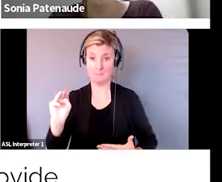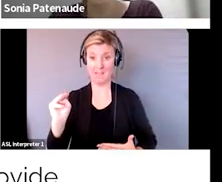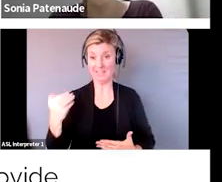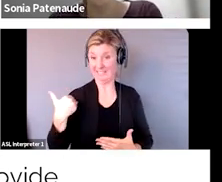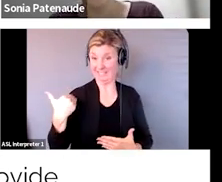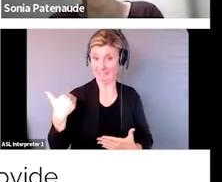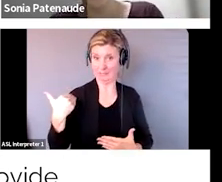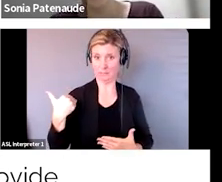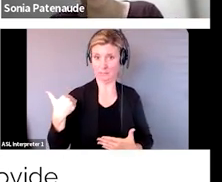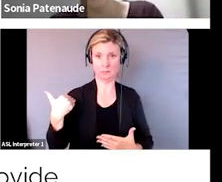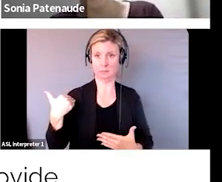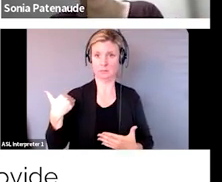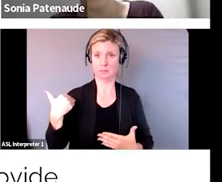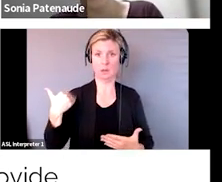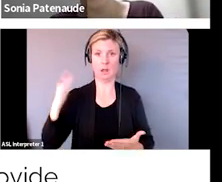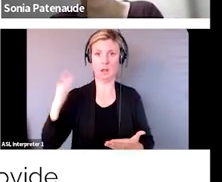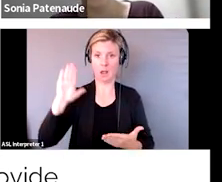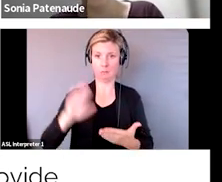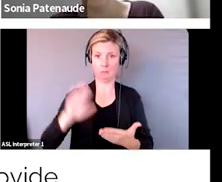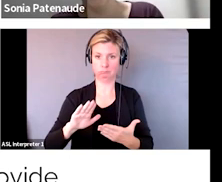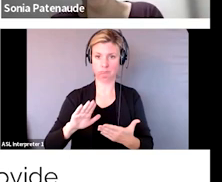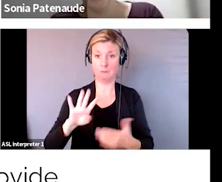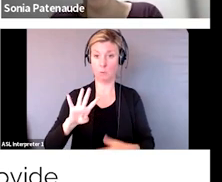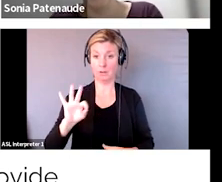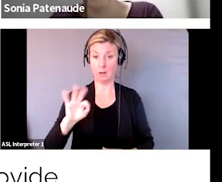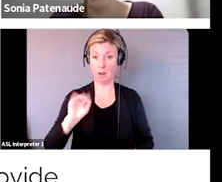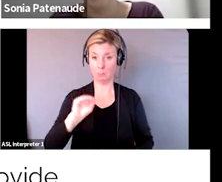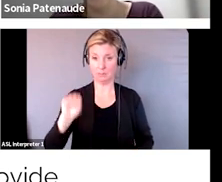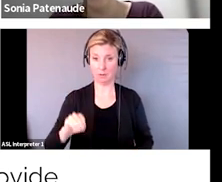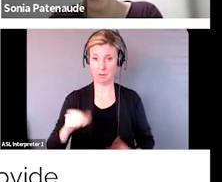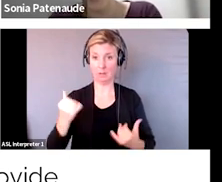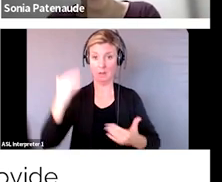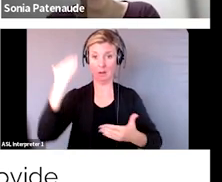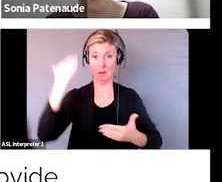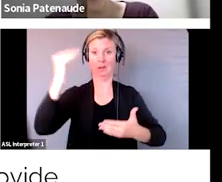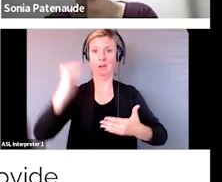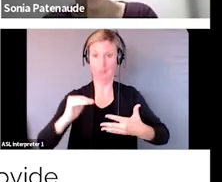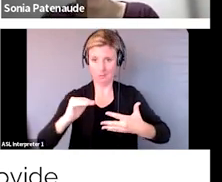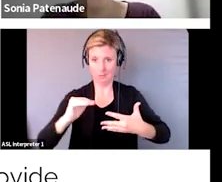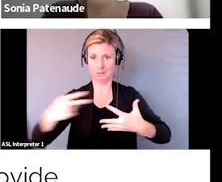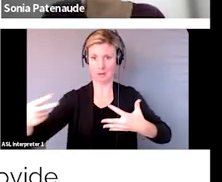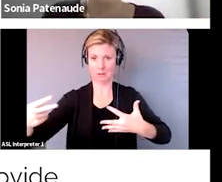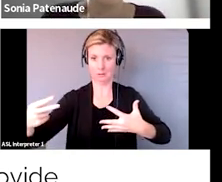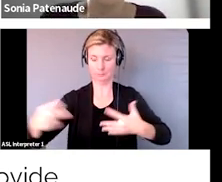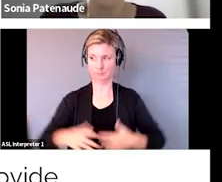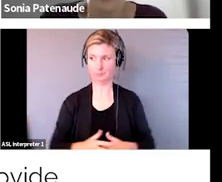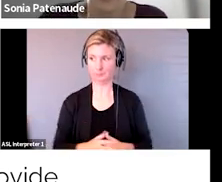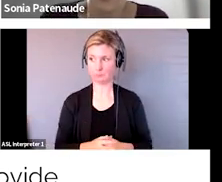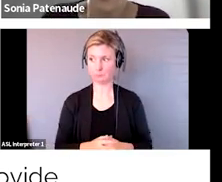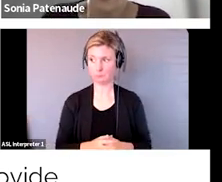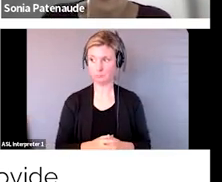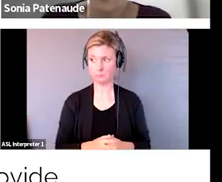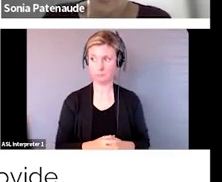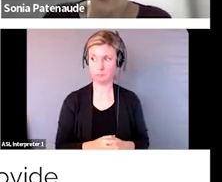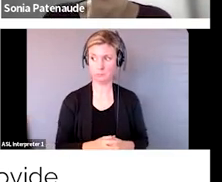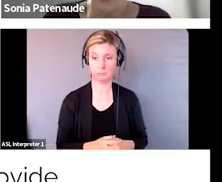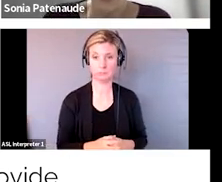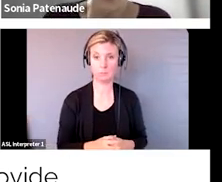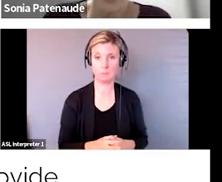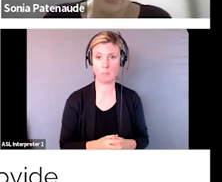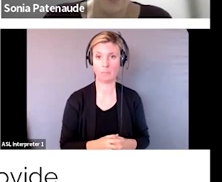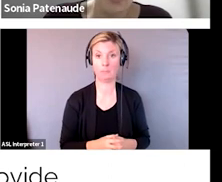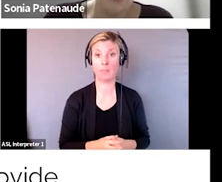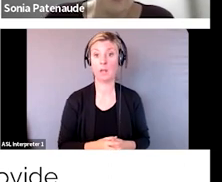They decreased 49% the number of issued patents over the year before. And the reason for that is that